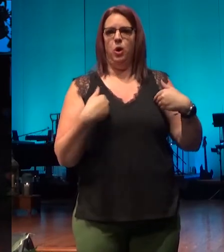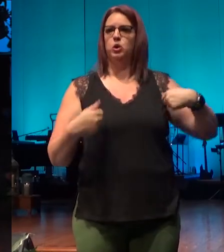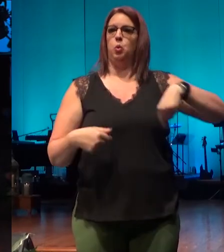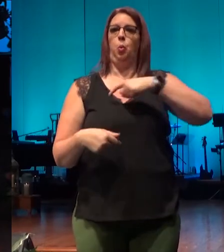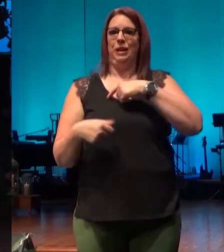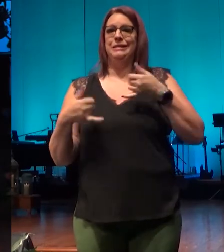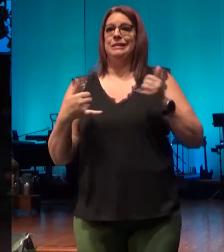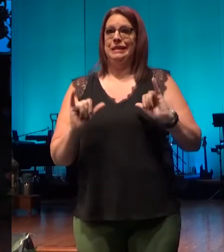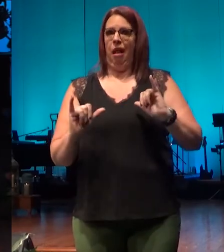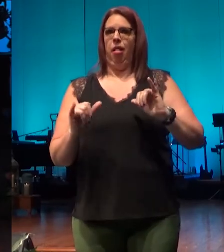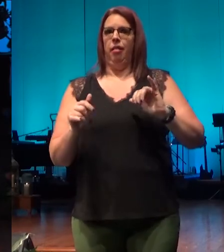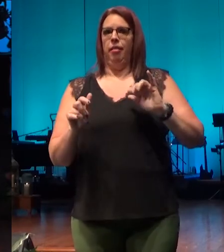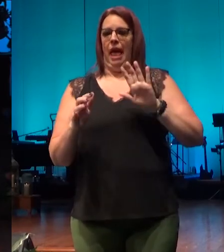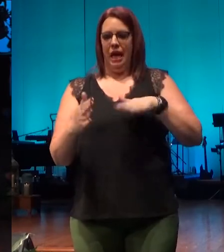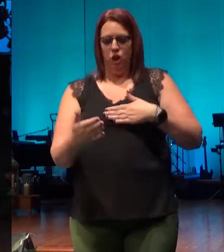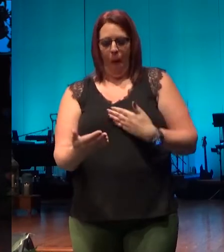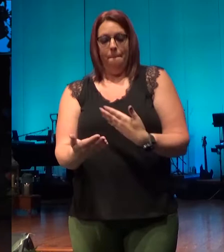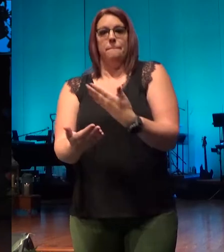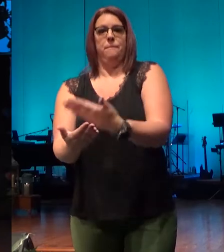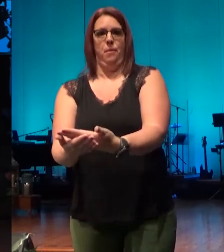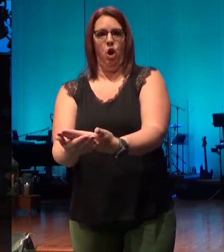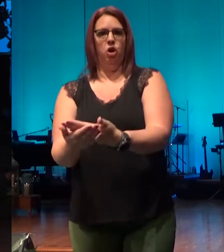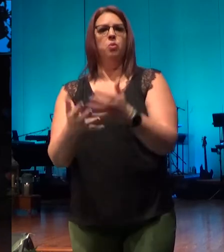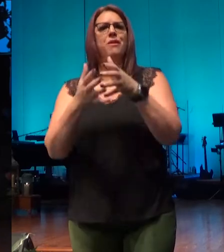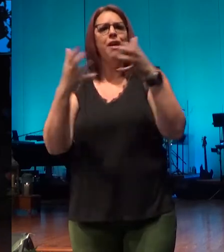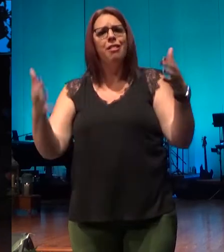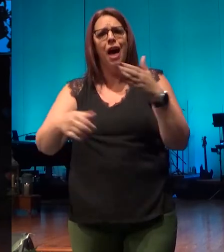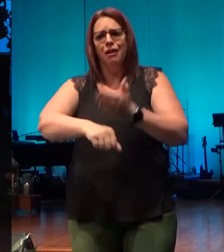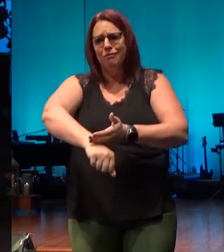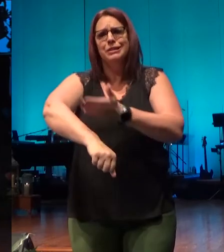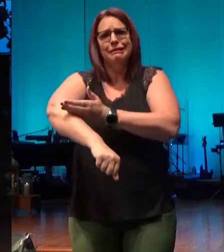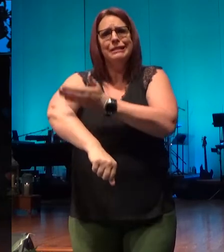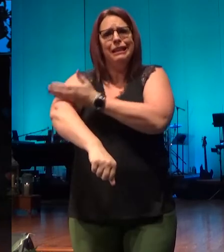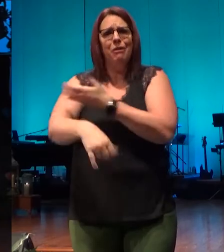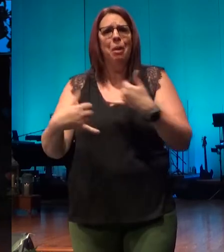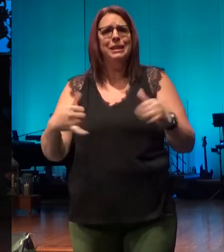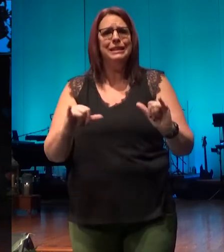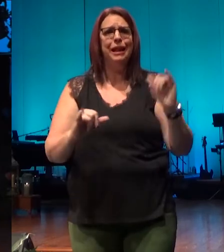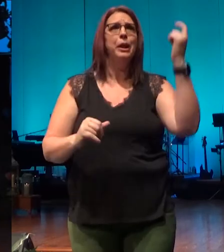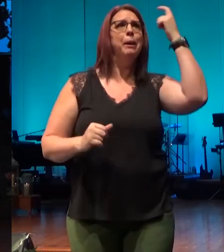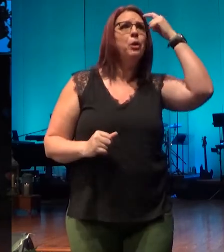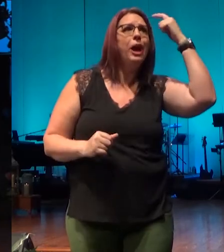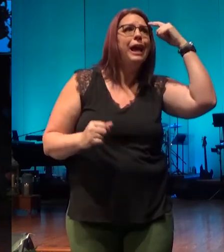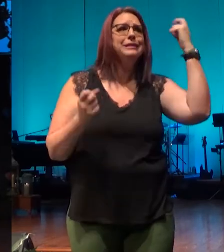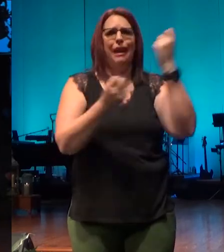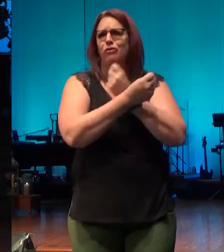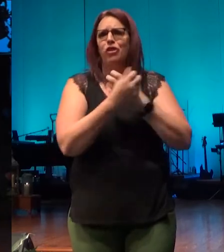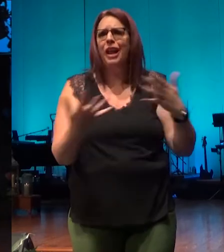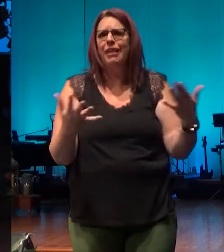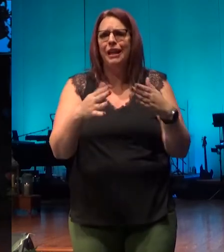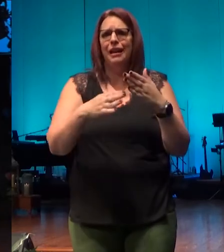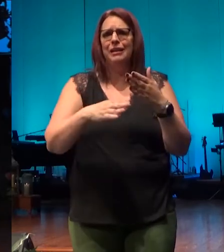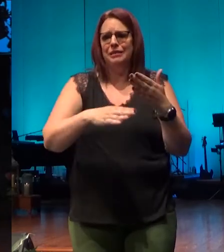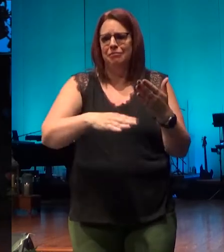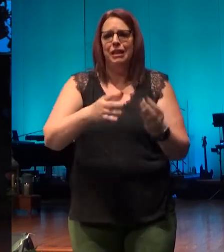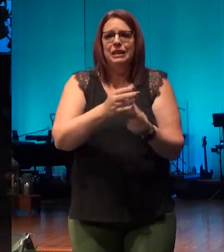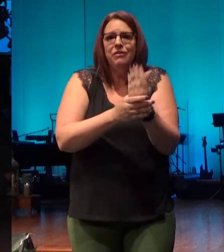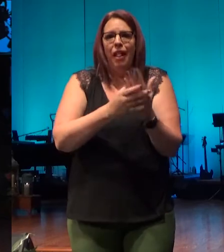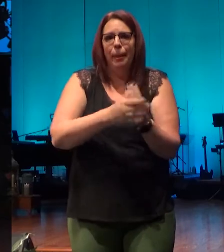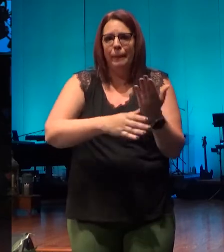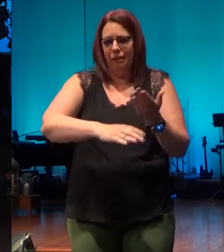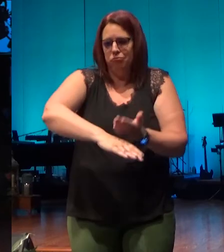place in our body and in our brain, and our whole neurological system is still developing. And so while it's